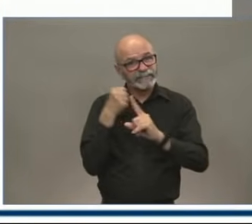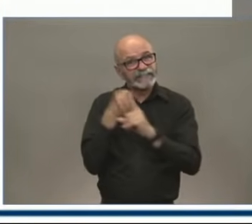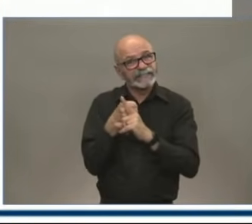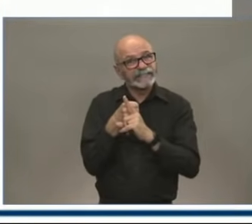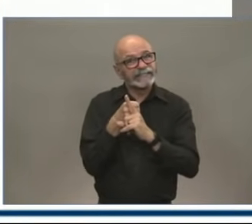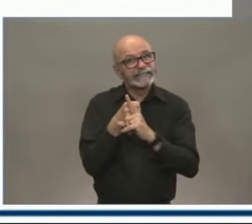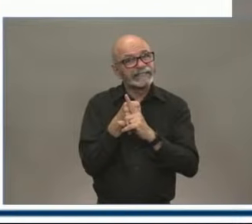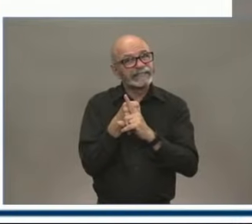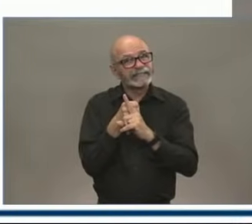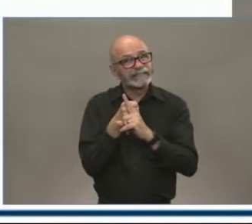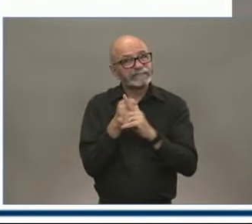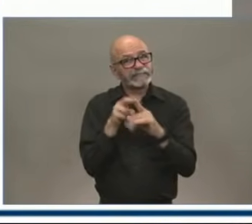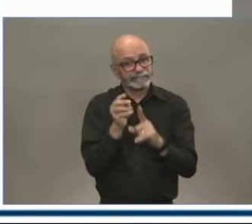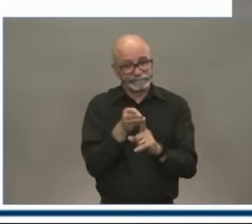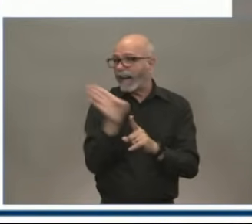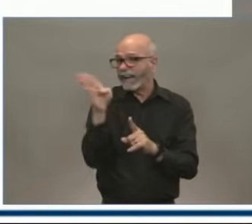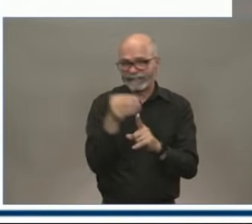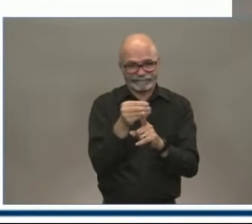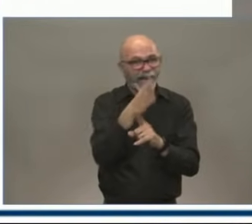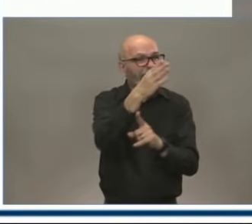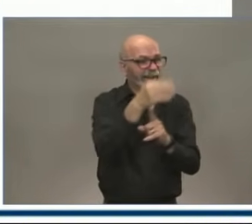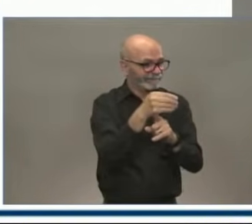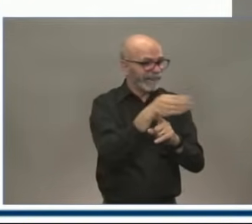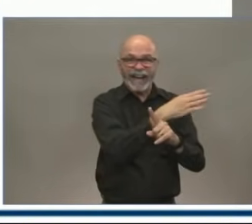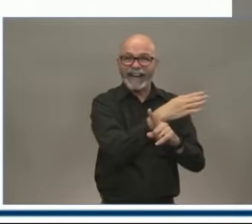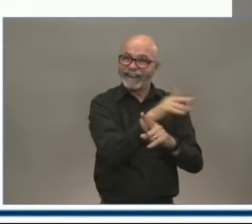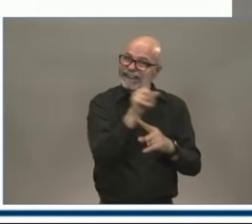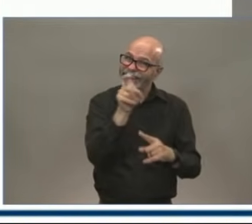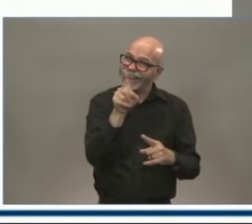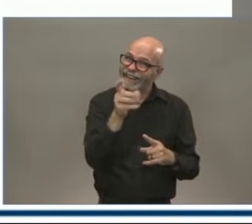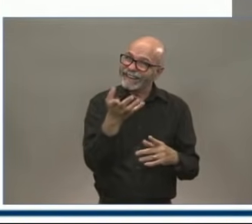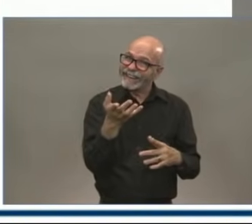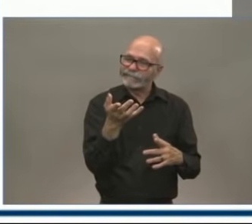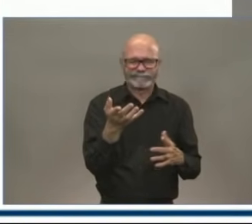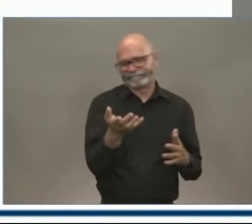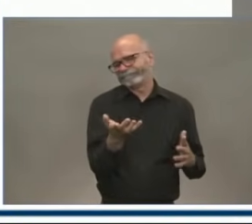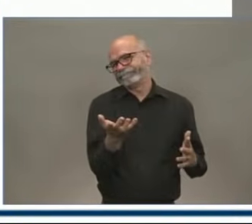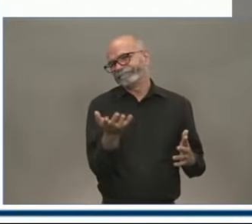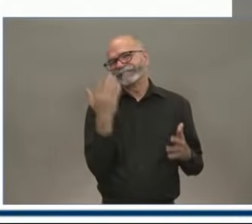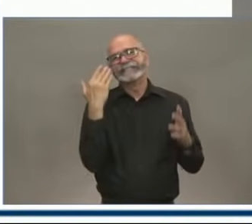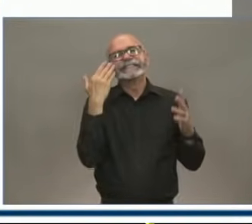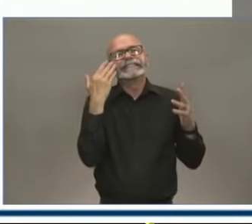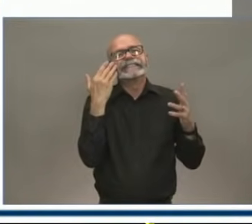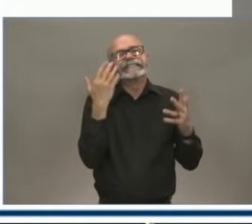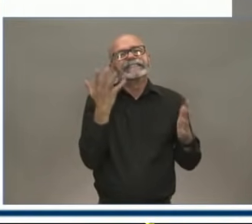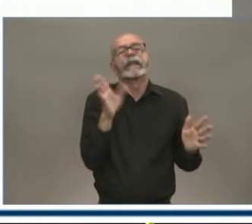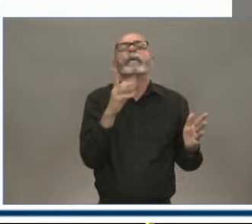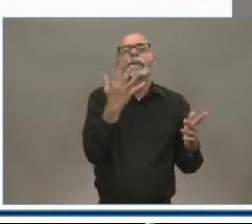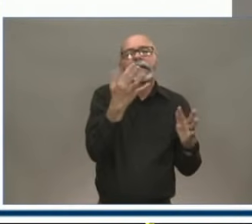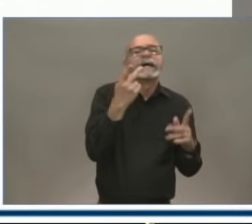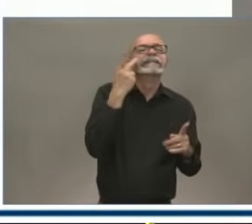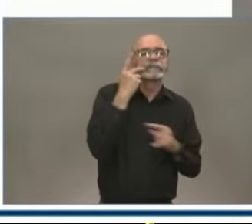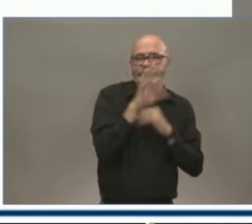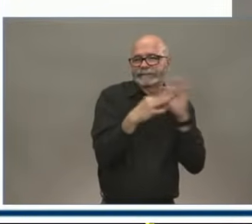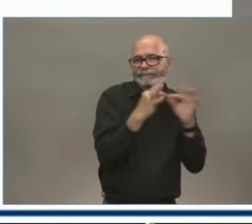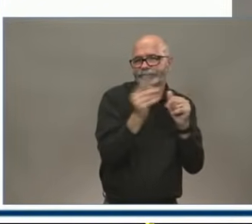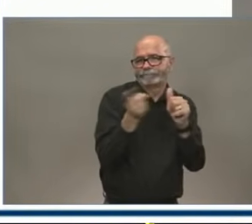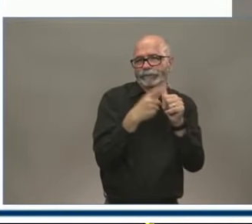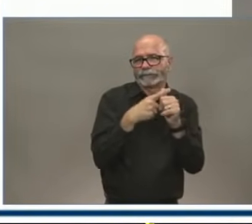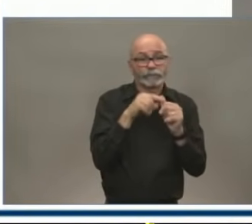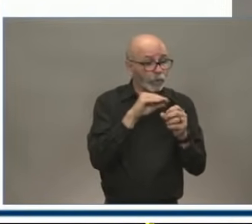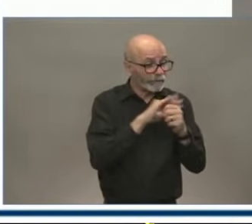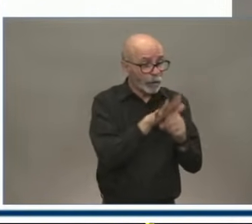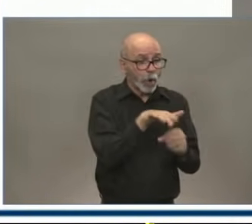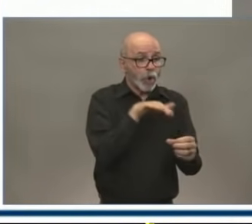But is there a role for screening testing wastewater samples for COVID-19 really as a very